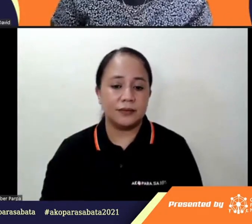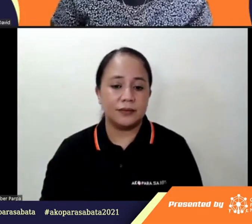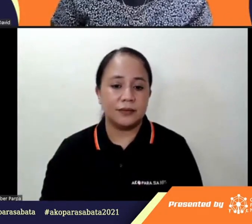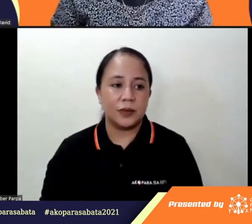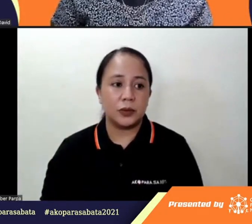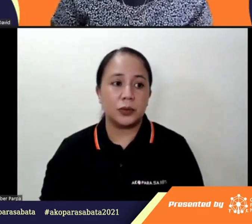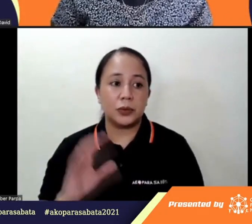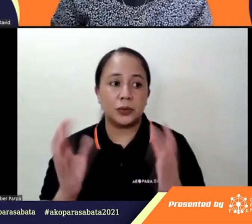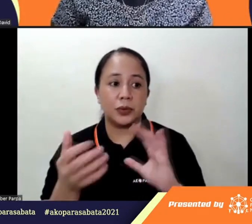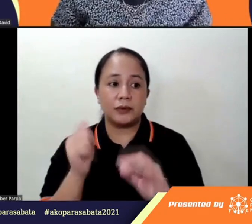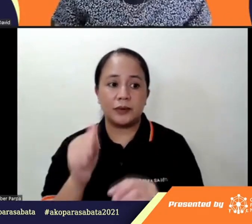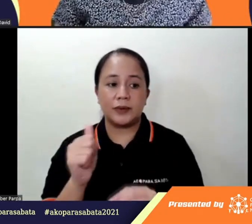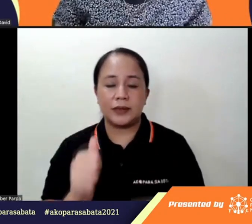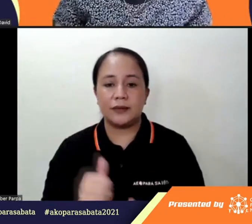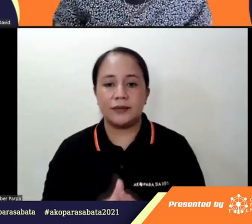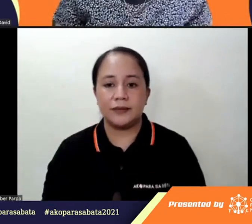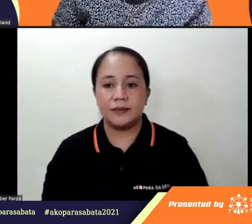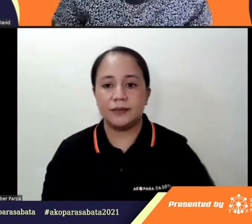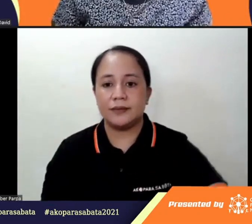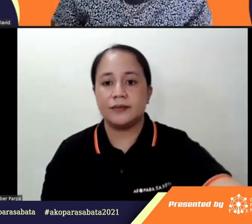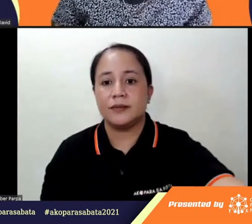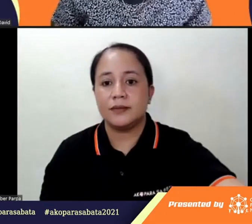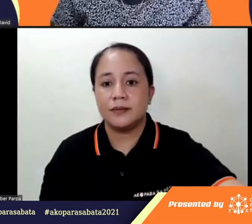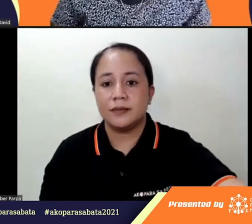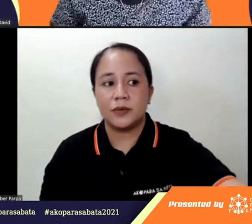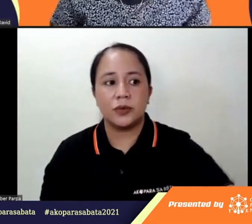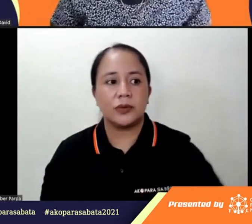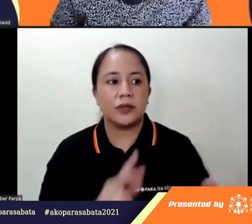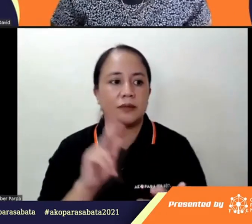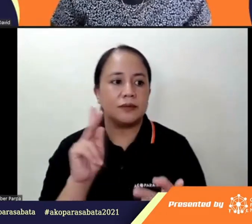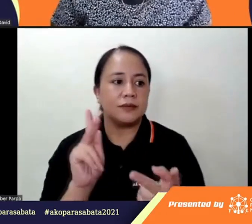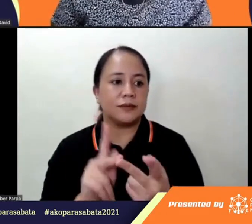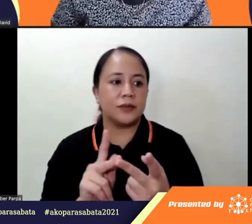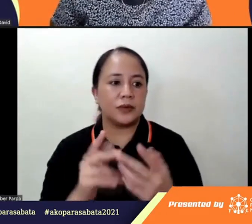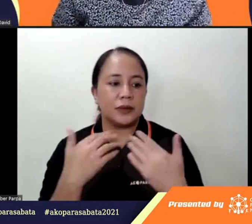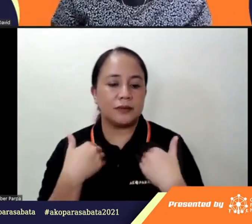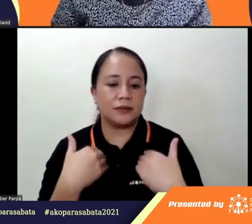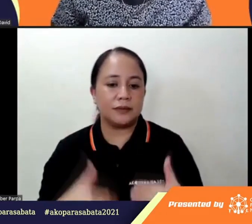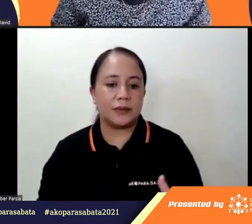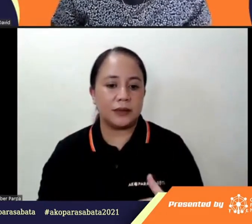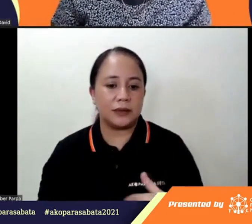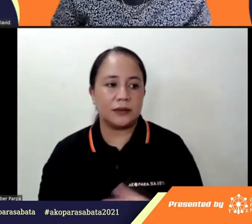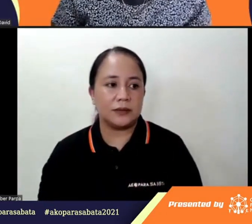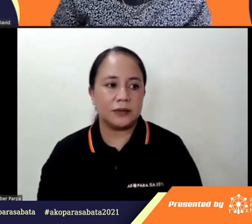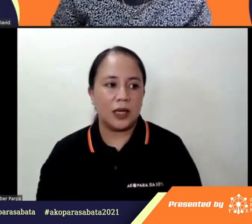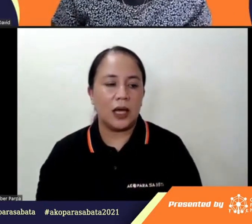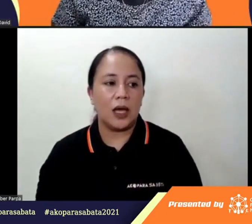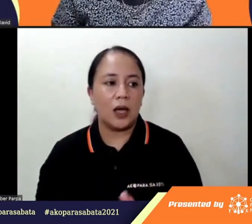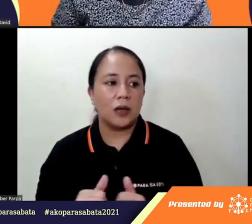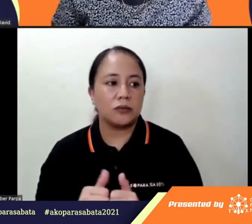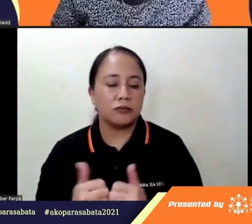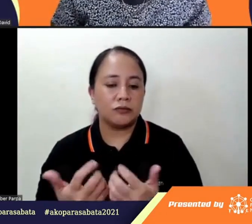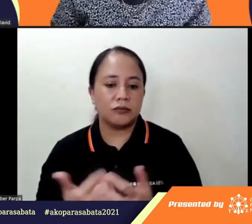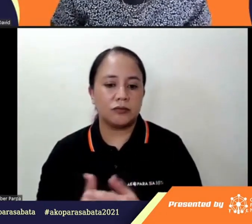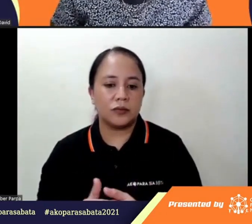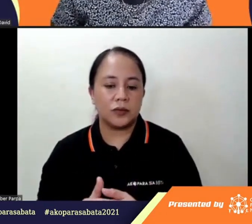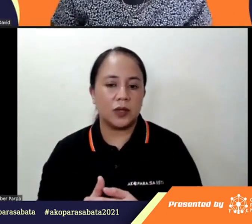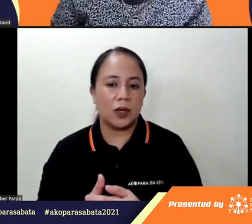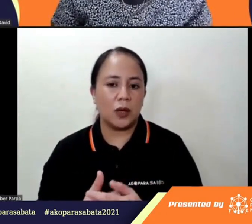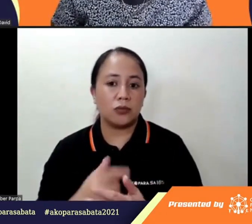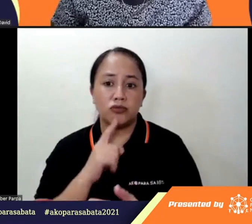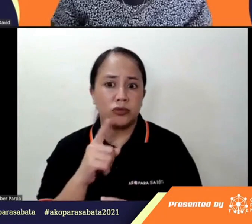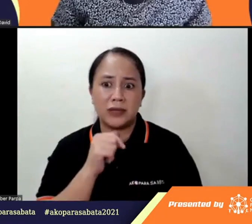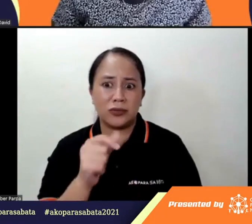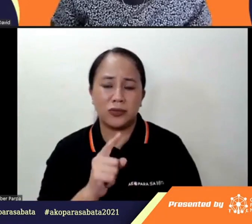comparing themselves, to the perfect bodies na ano naman hindi naman